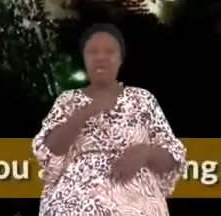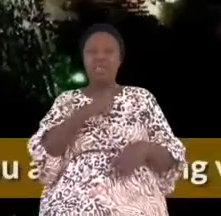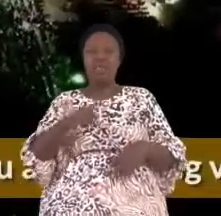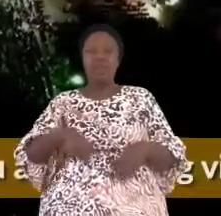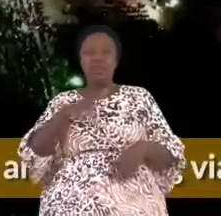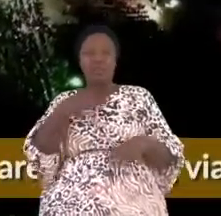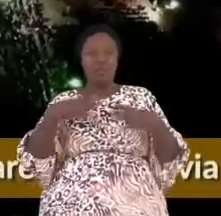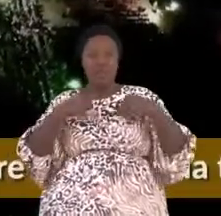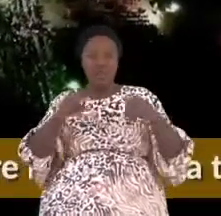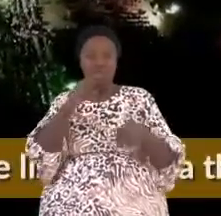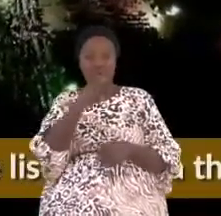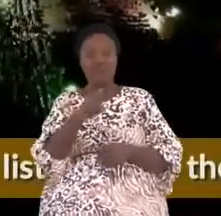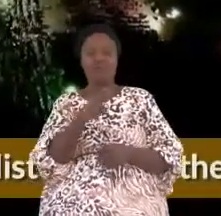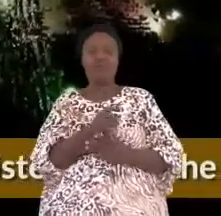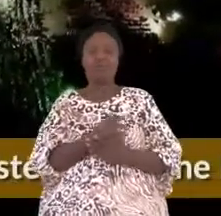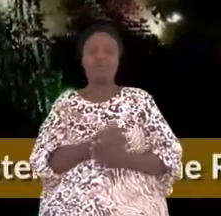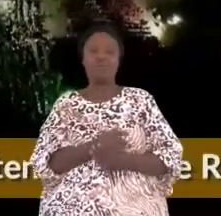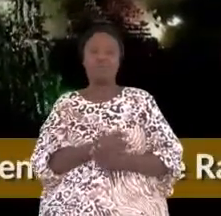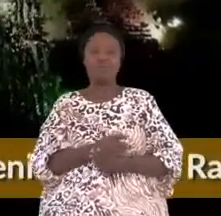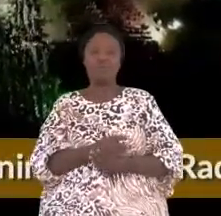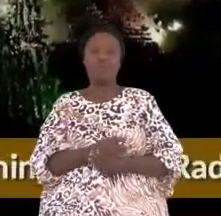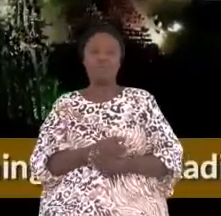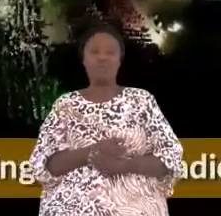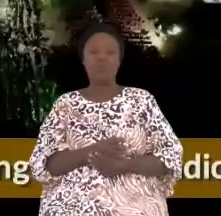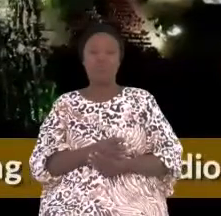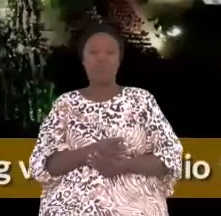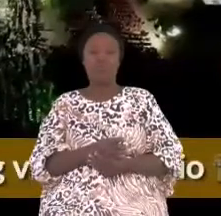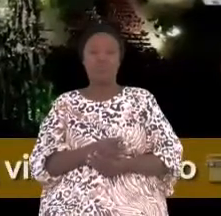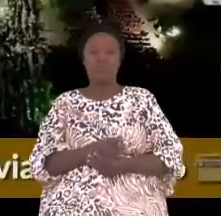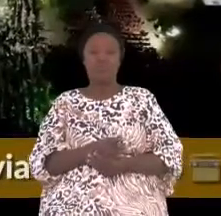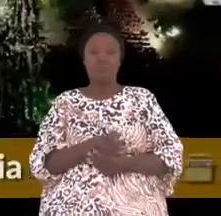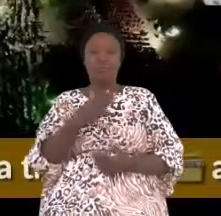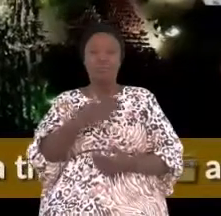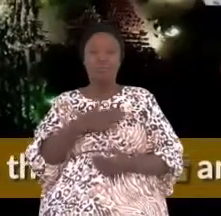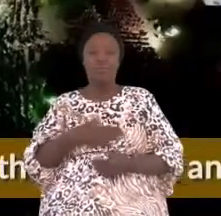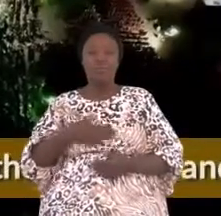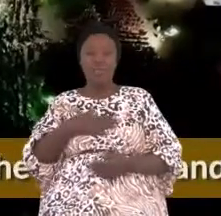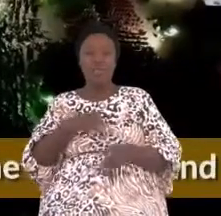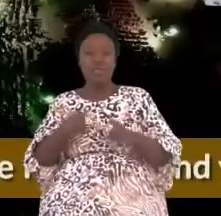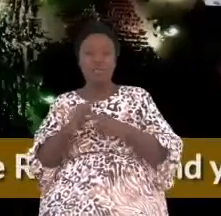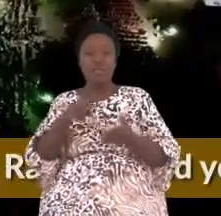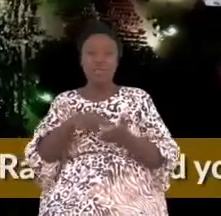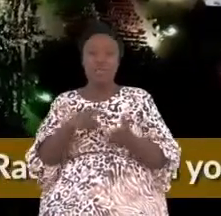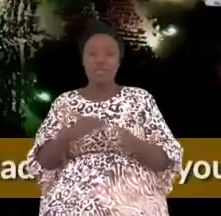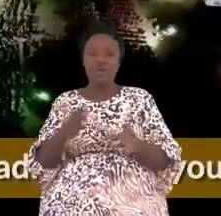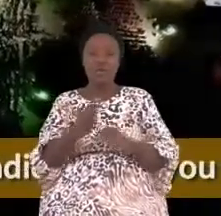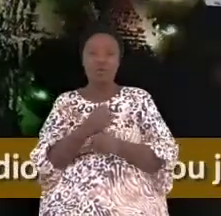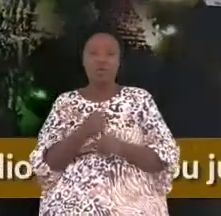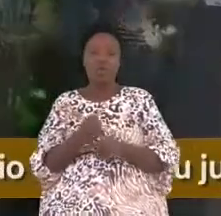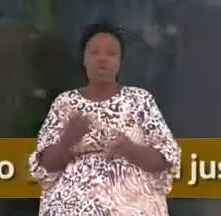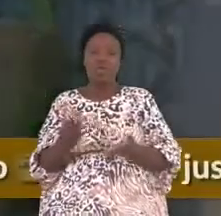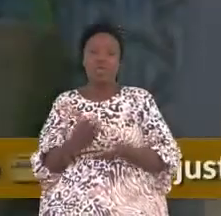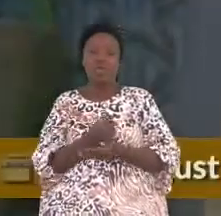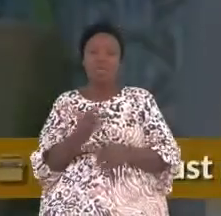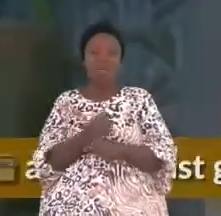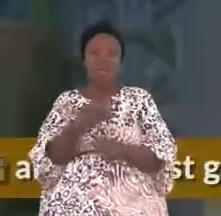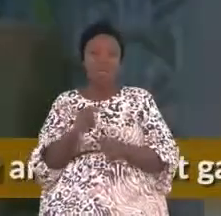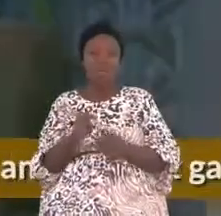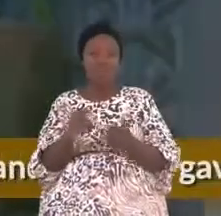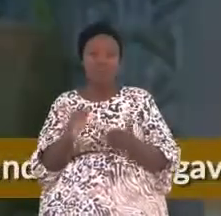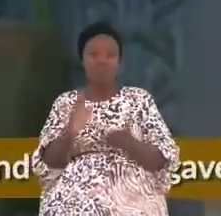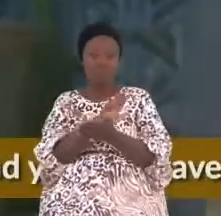will heal you please as you are standing collect the sleep that the counselors